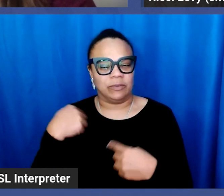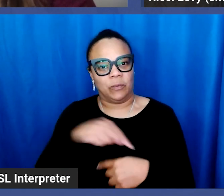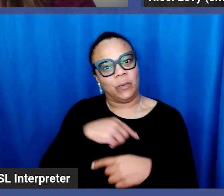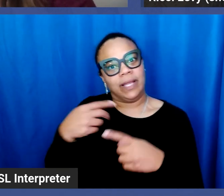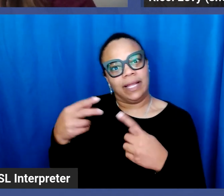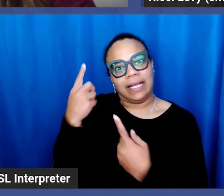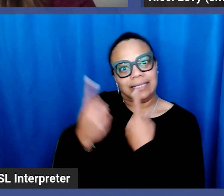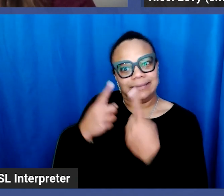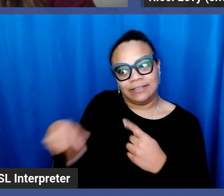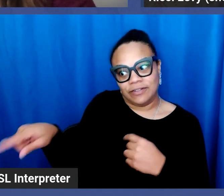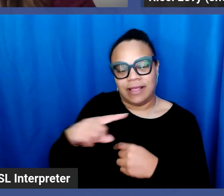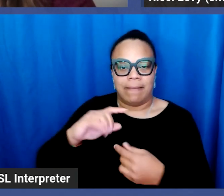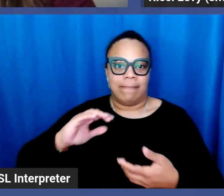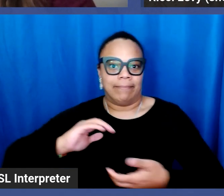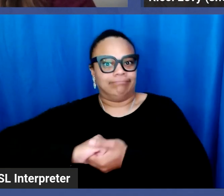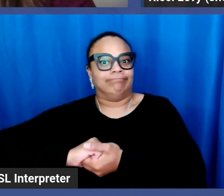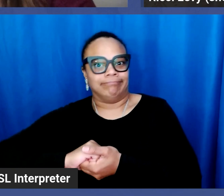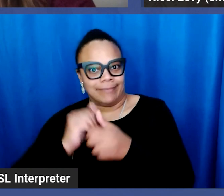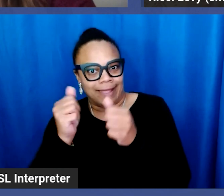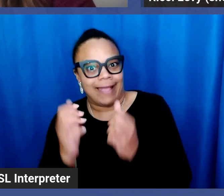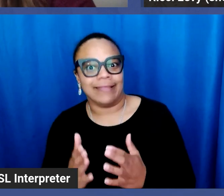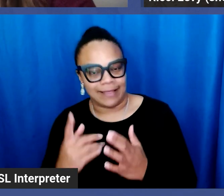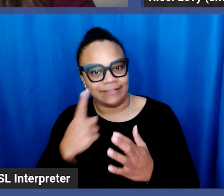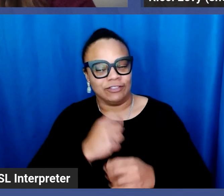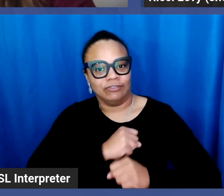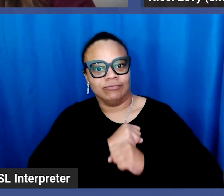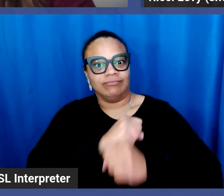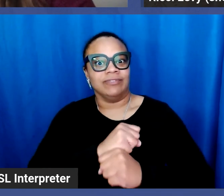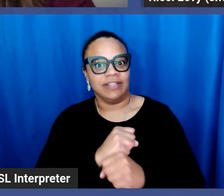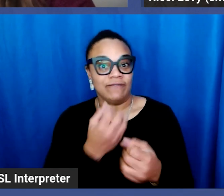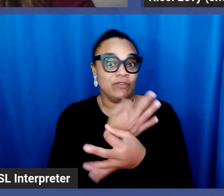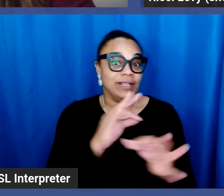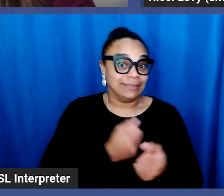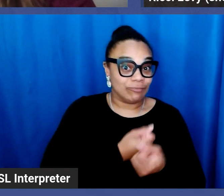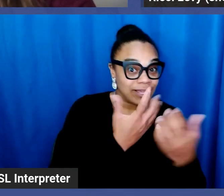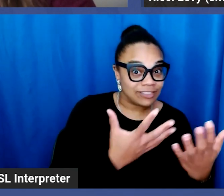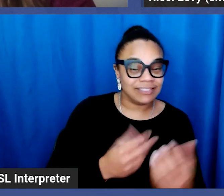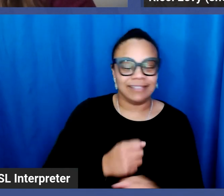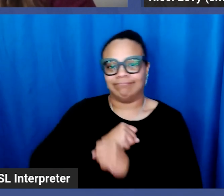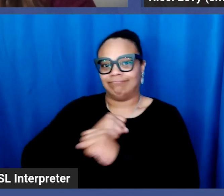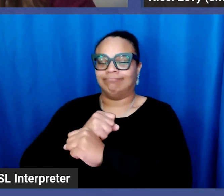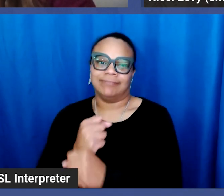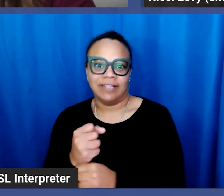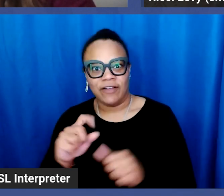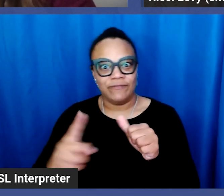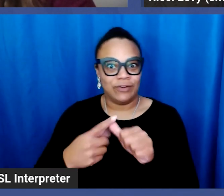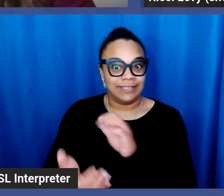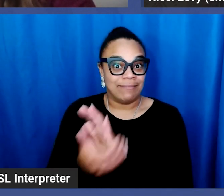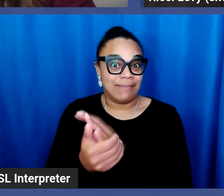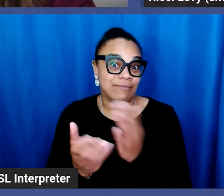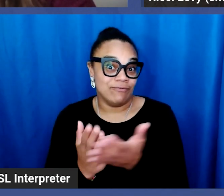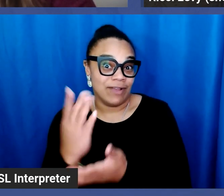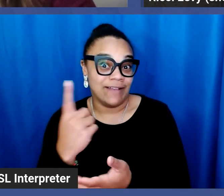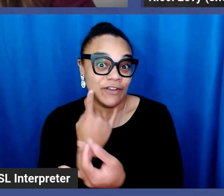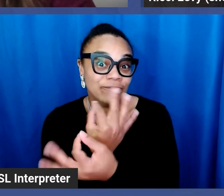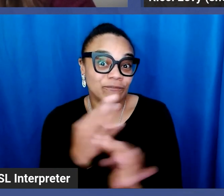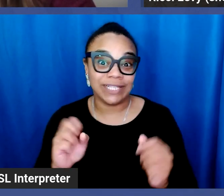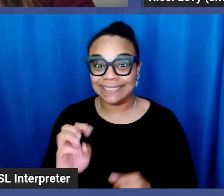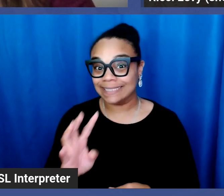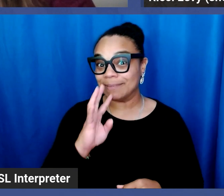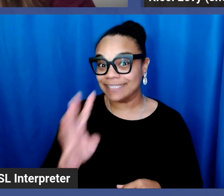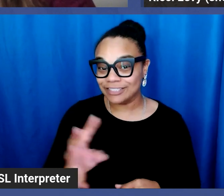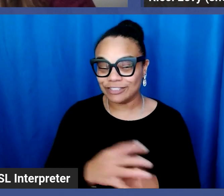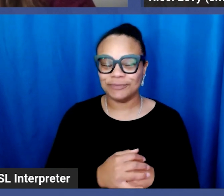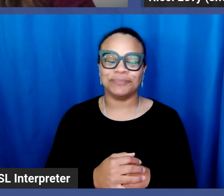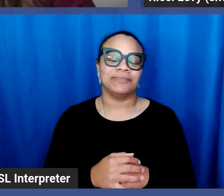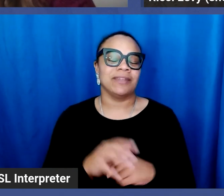censorship, defending free expression, and defending our First Amendment right to free speech. But we're going to get to that in a little bit. Before we